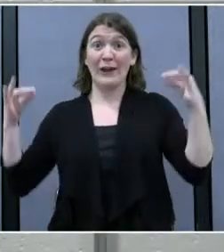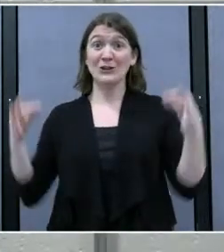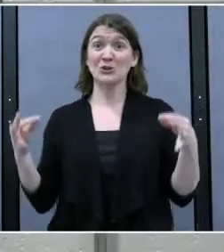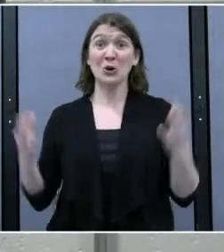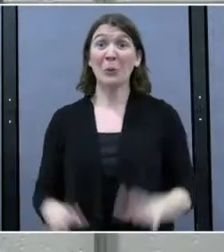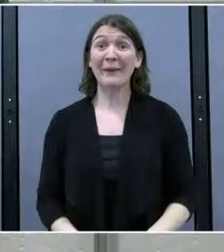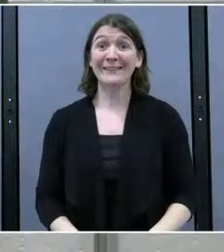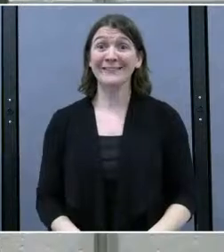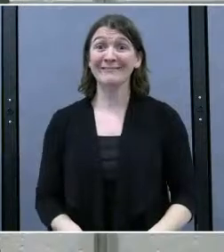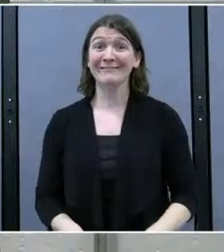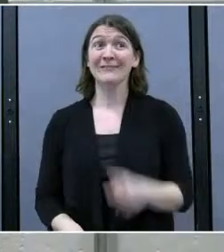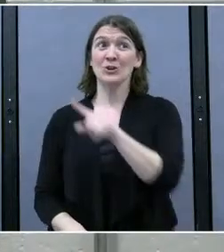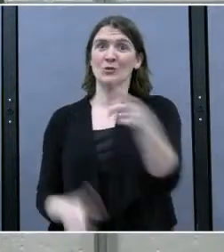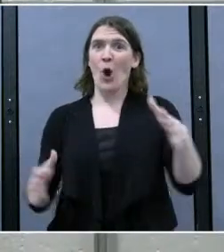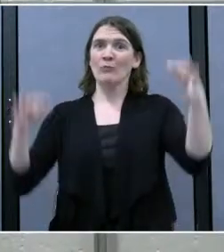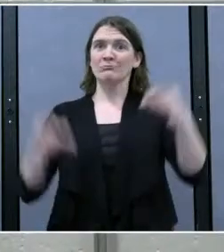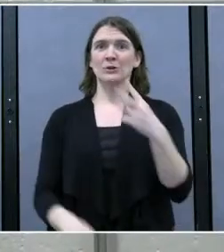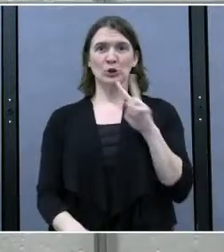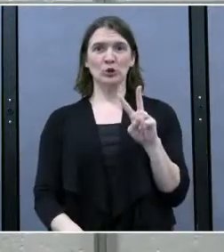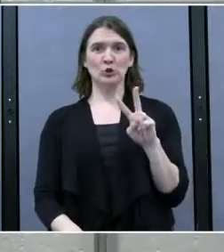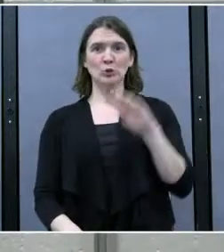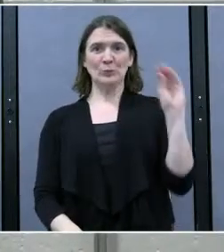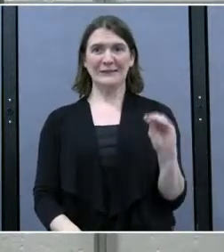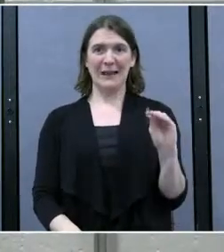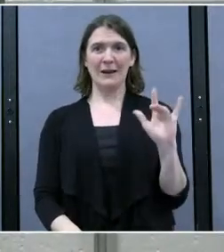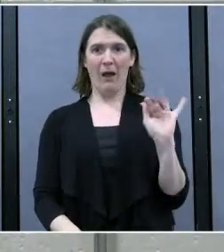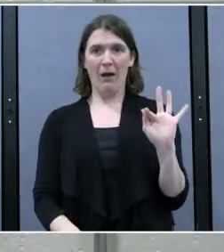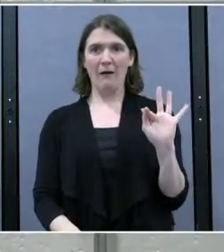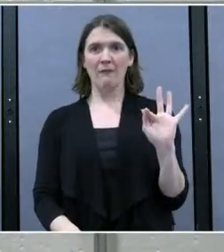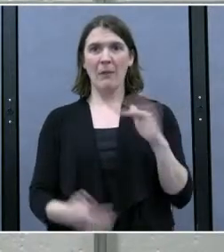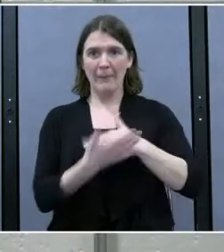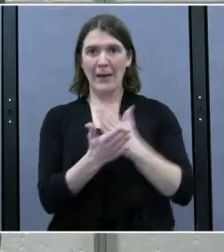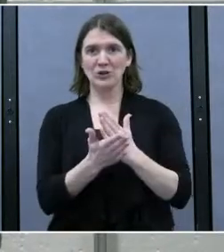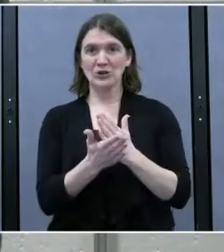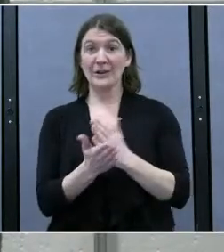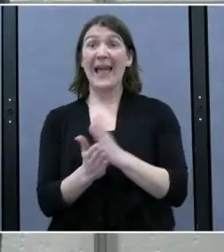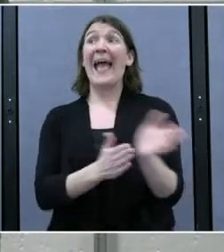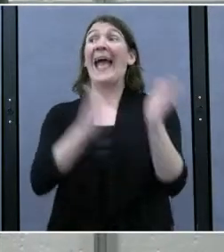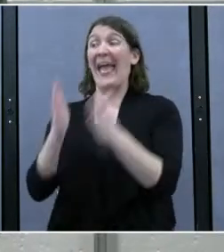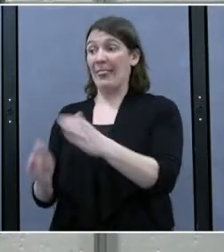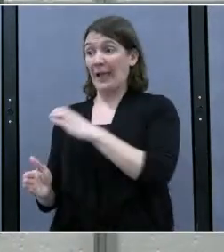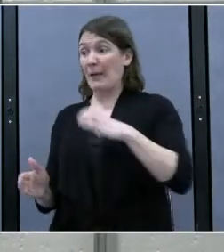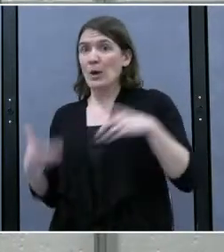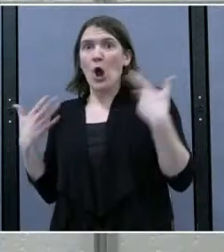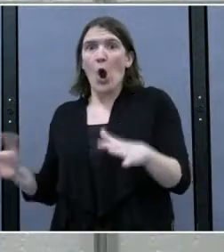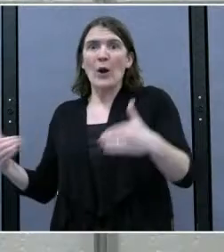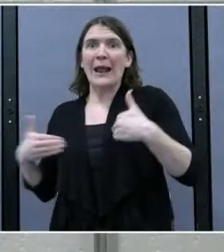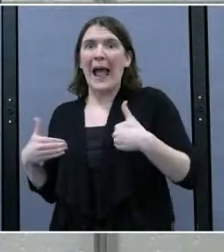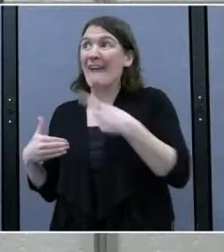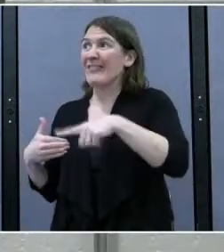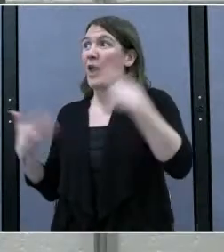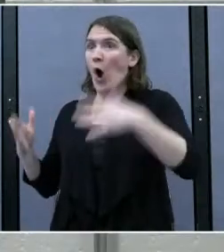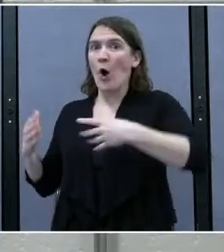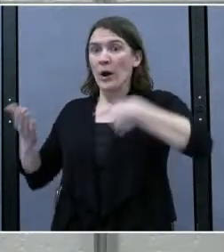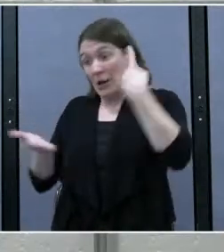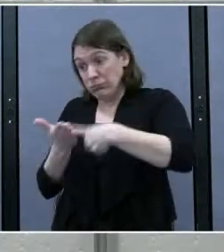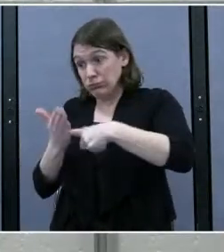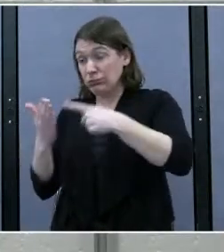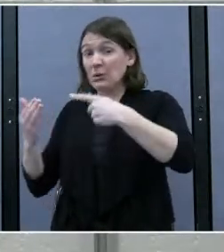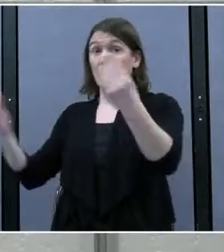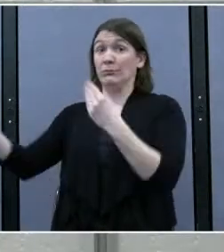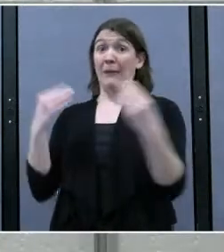determined that the amount is 2%, and a committee of this body has already determined what